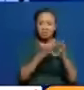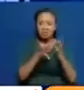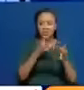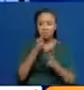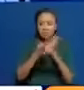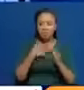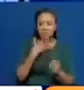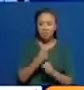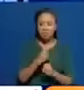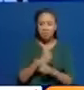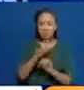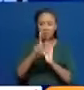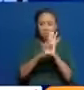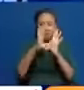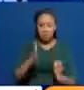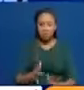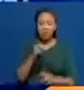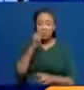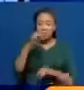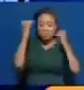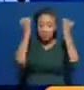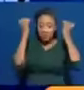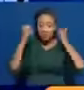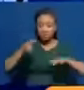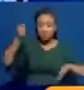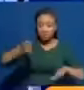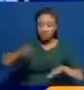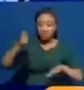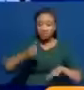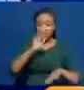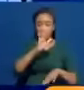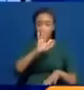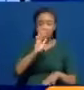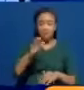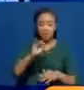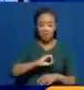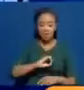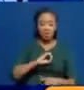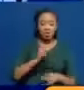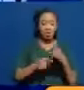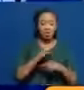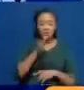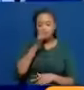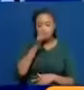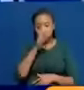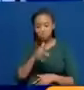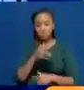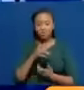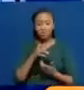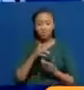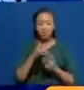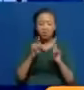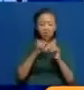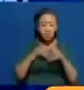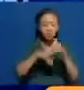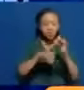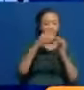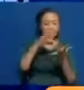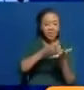This court sat on its own judgment. It kept on relying on the Murima case, which